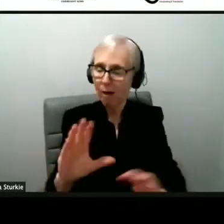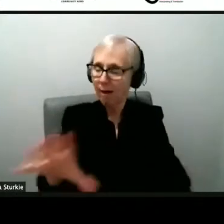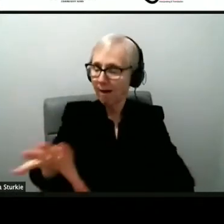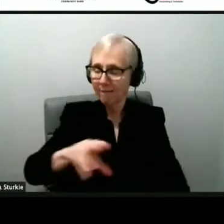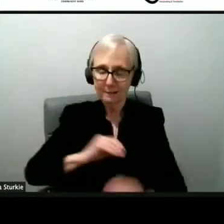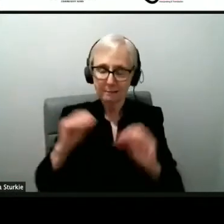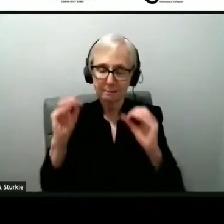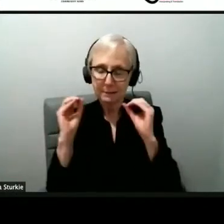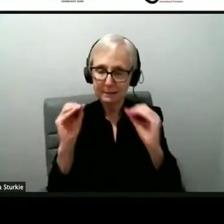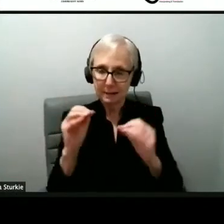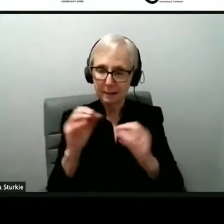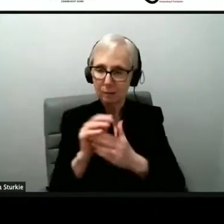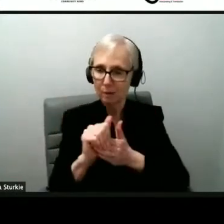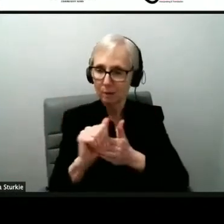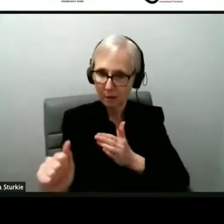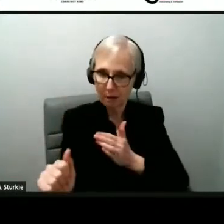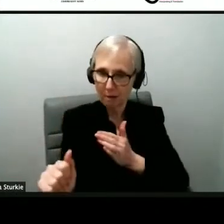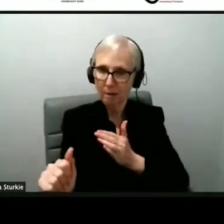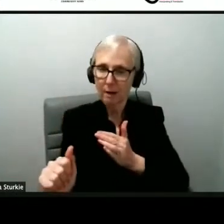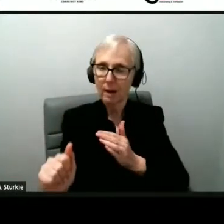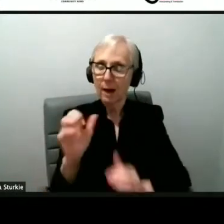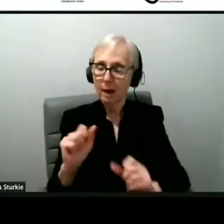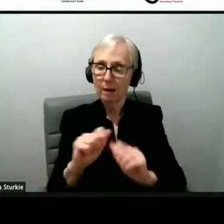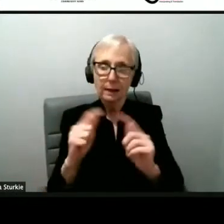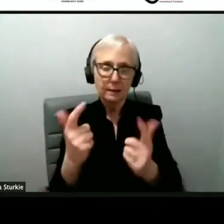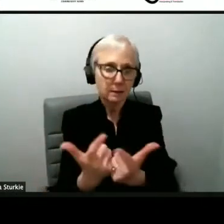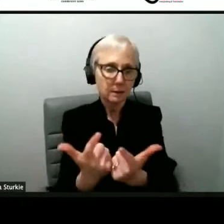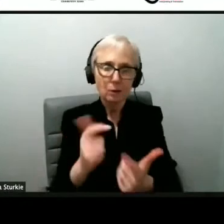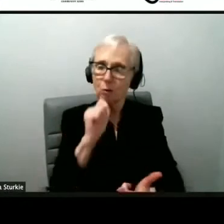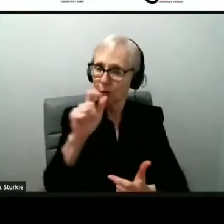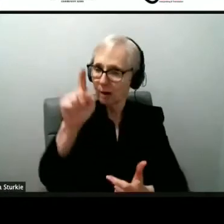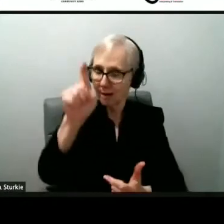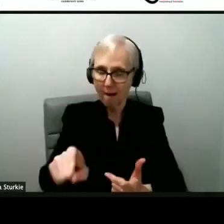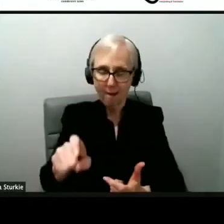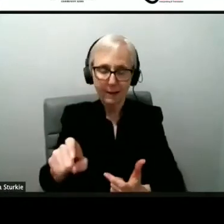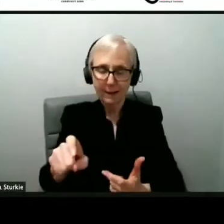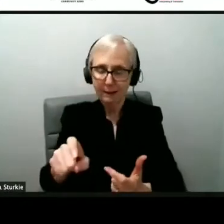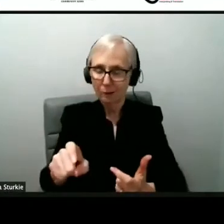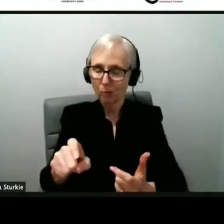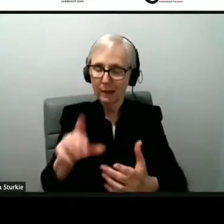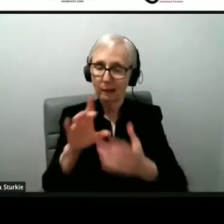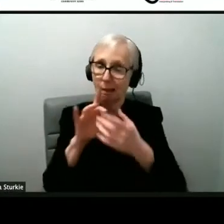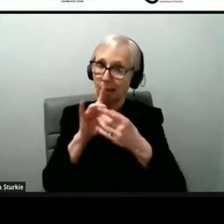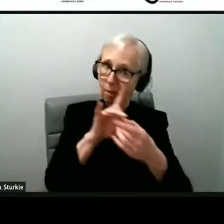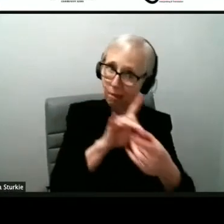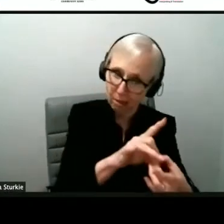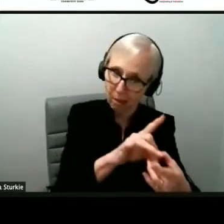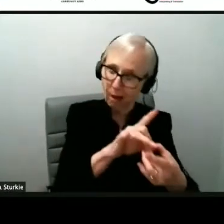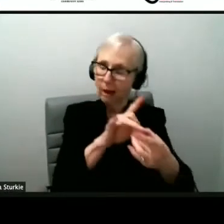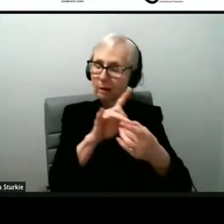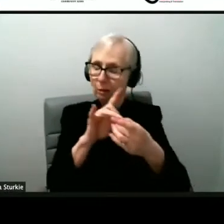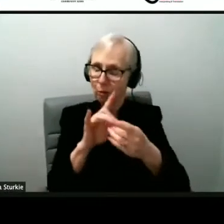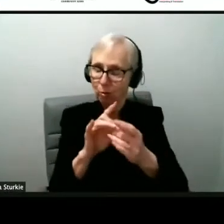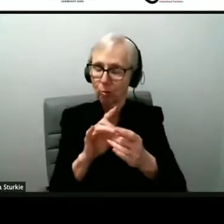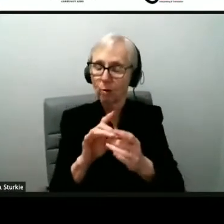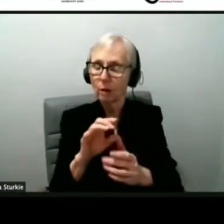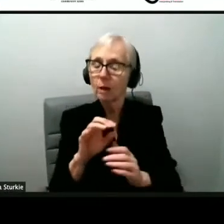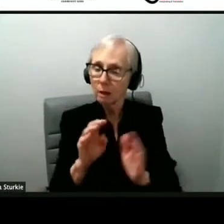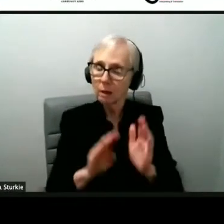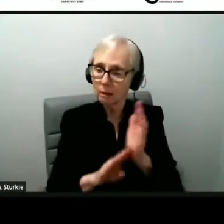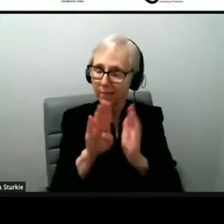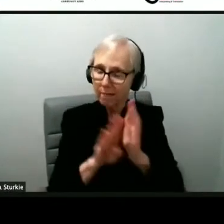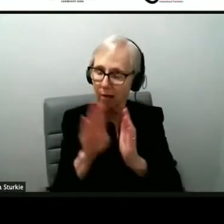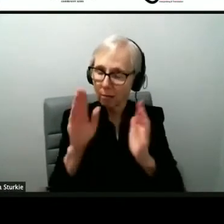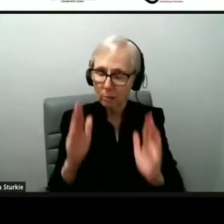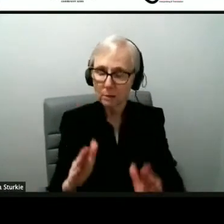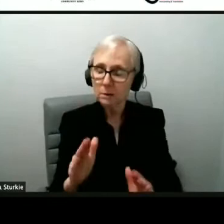that campaigns do not need them to run. And our council members do not need to be beholden to developers. I'm a people-driven candidate and you can count on me to be honest about